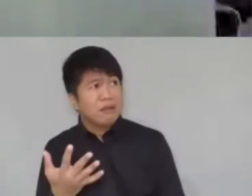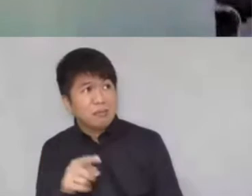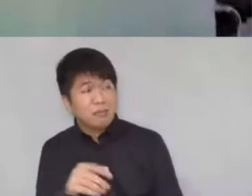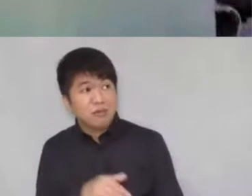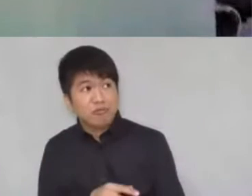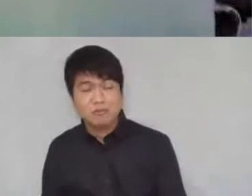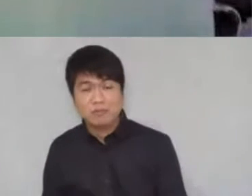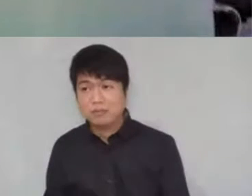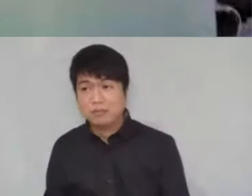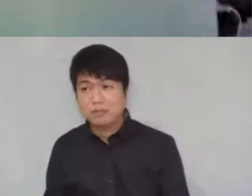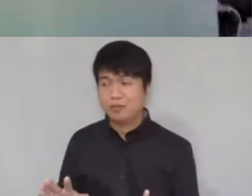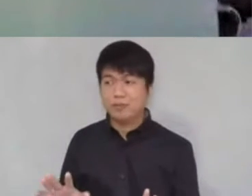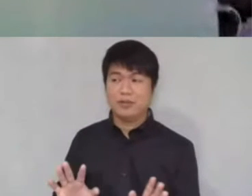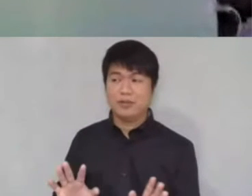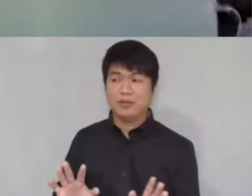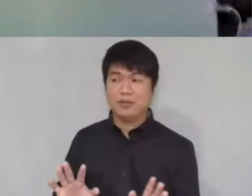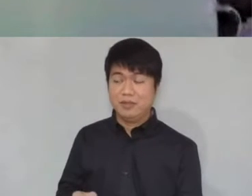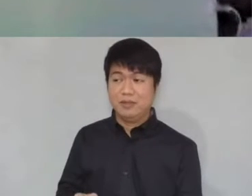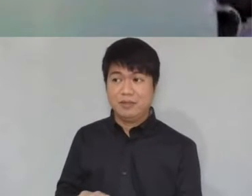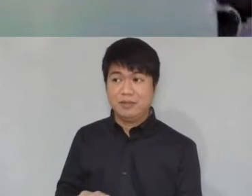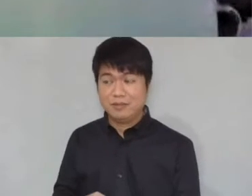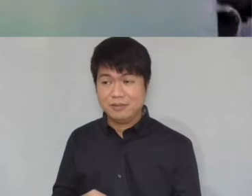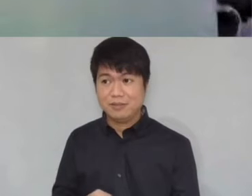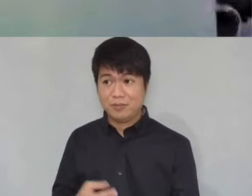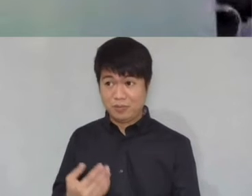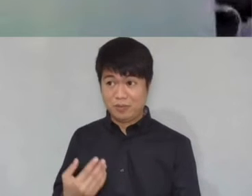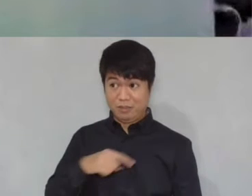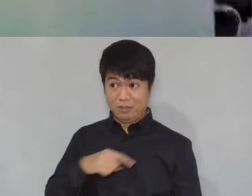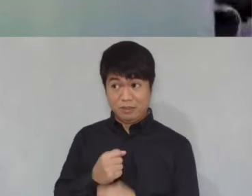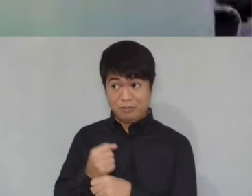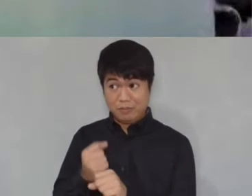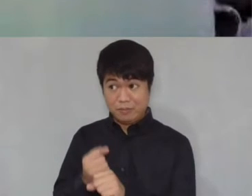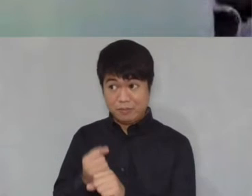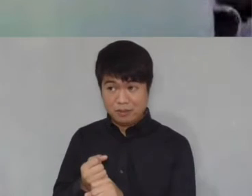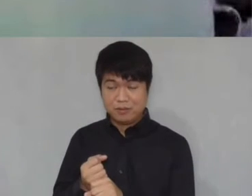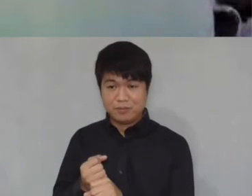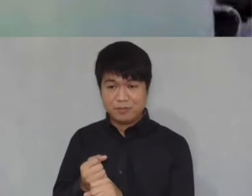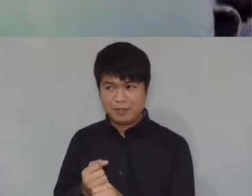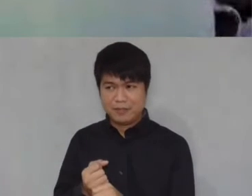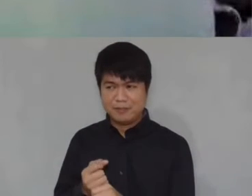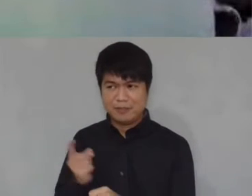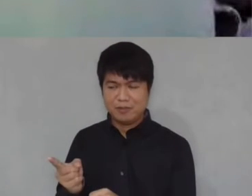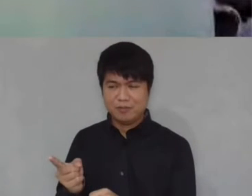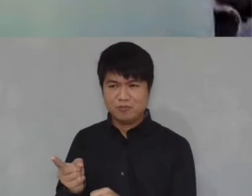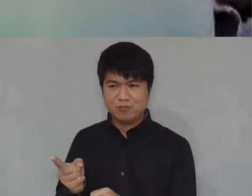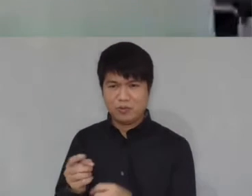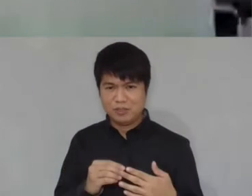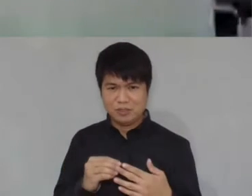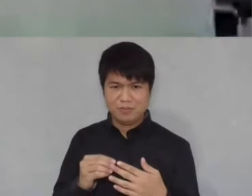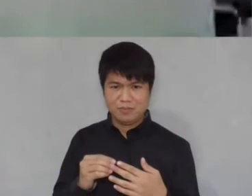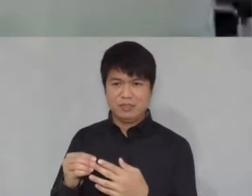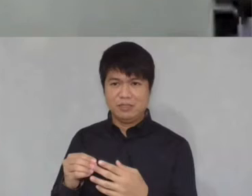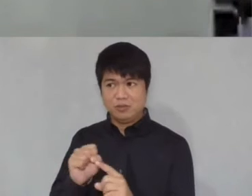Wala pa po, Doc. Wala. Anyway, to save time, we already have crafted, now it's being rerouted to